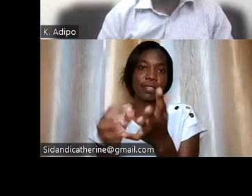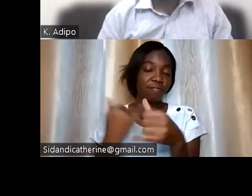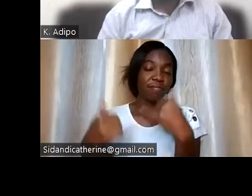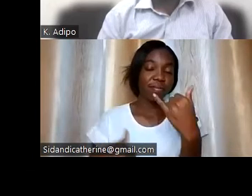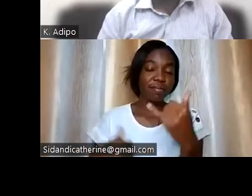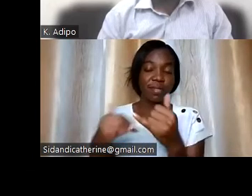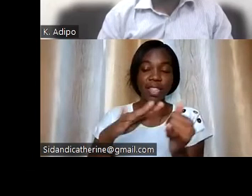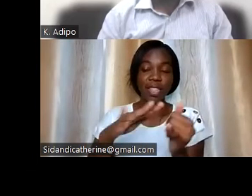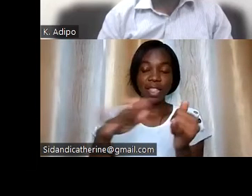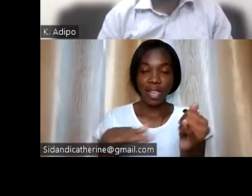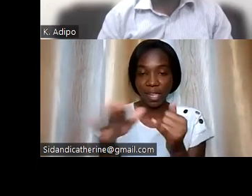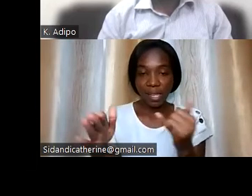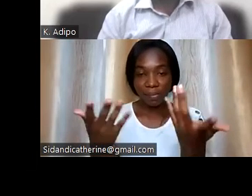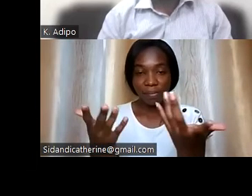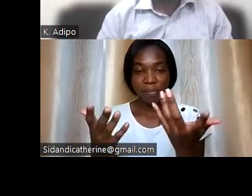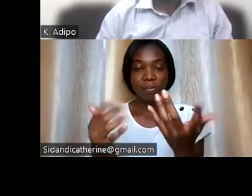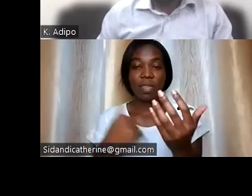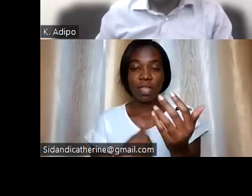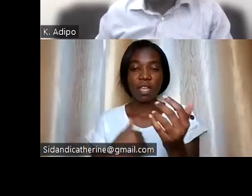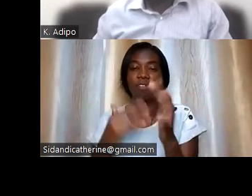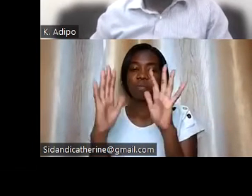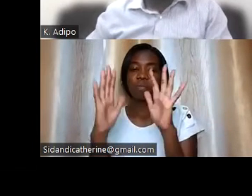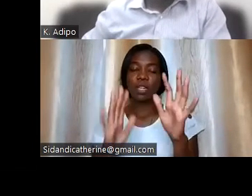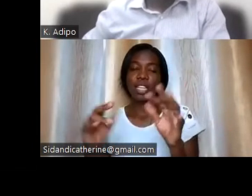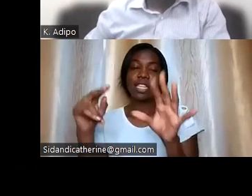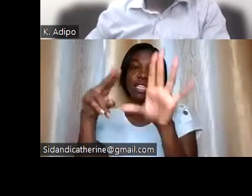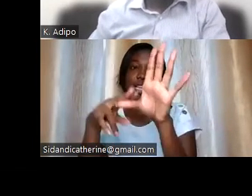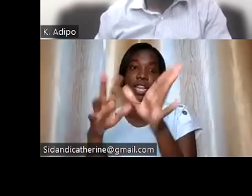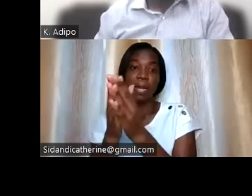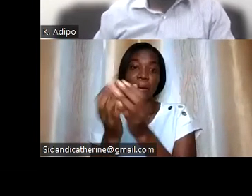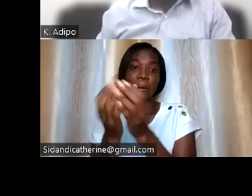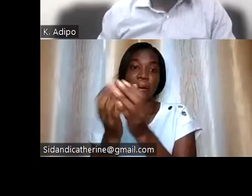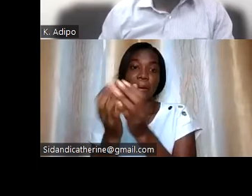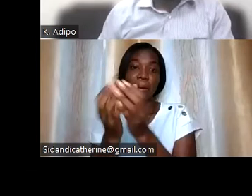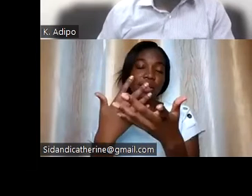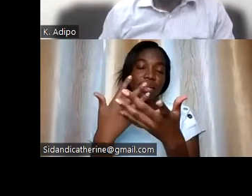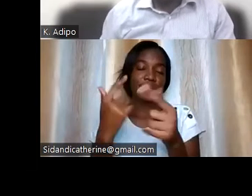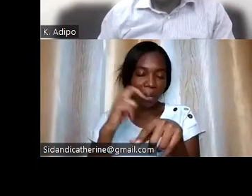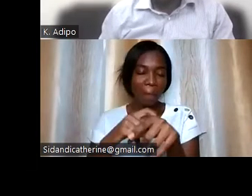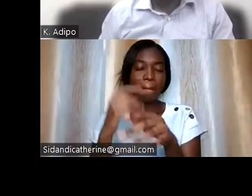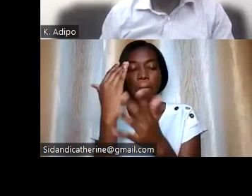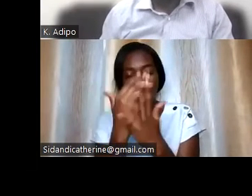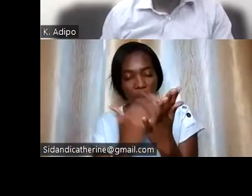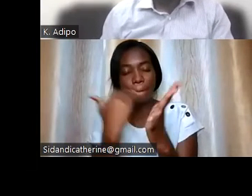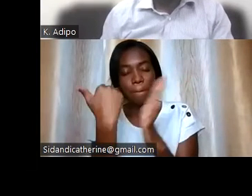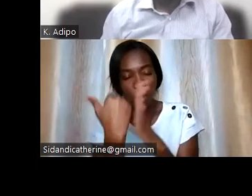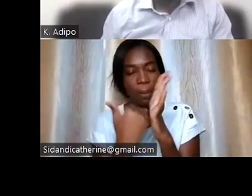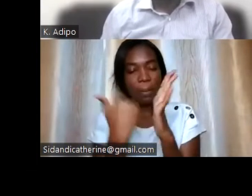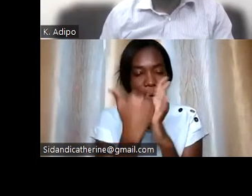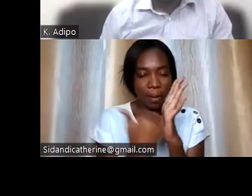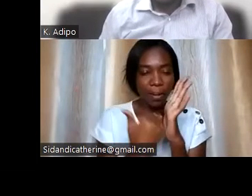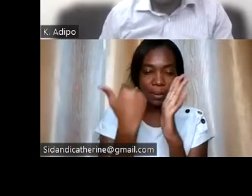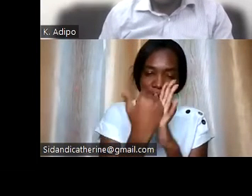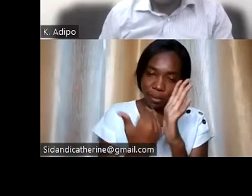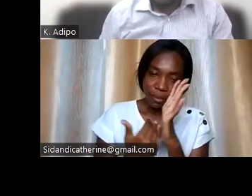programs usually supersede most of the things. Program. We need the